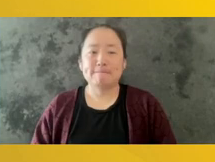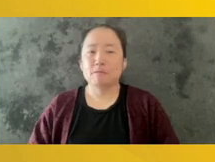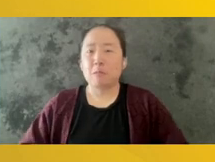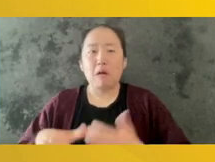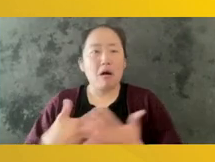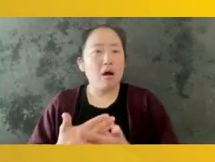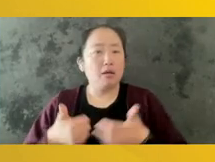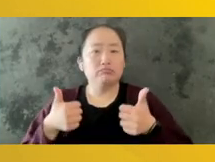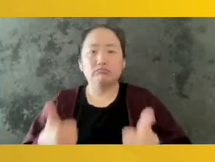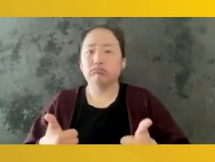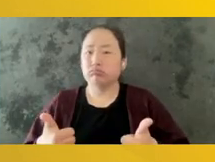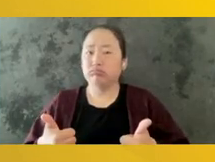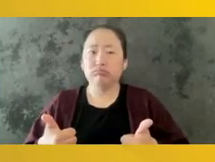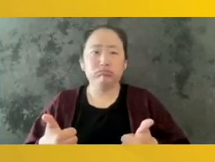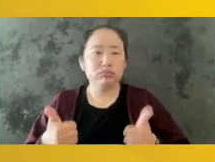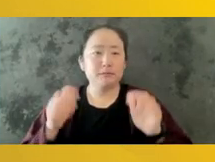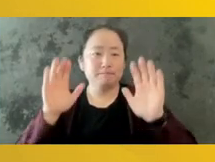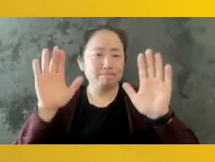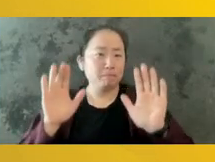All good suggestions.